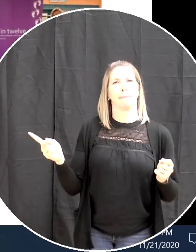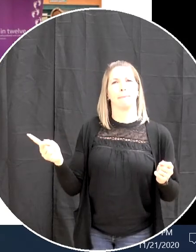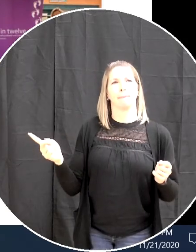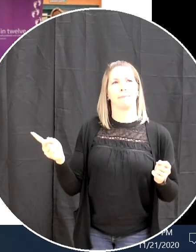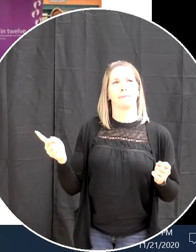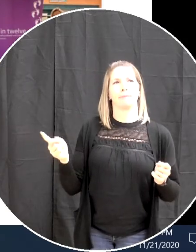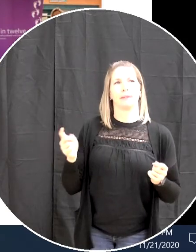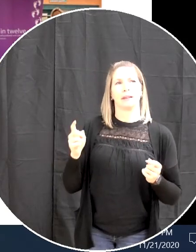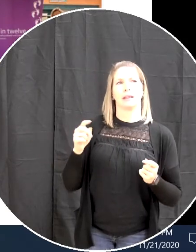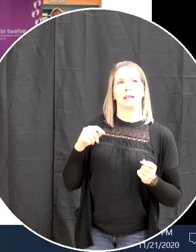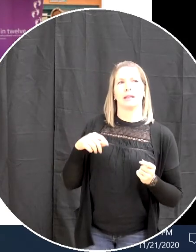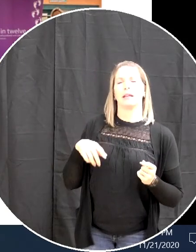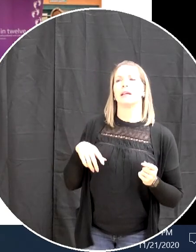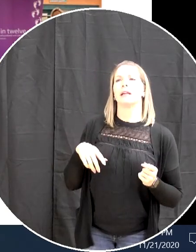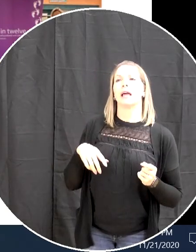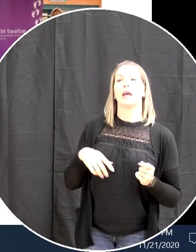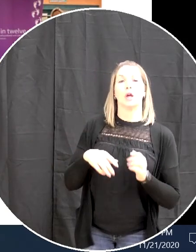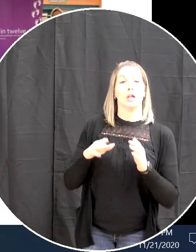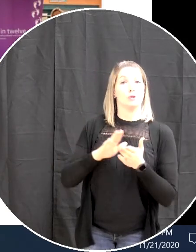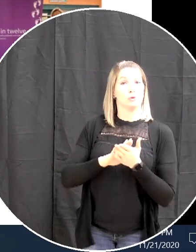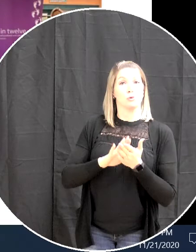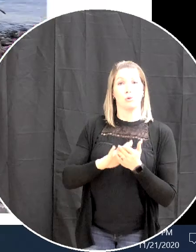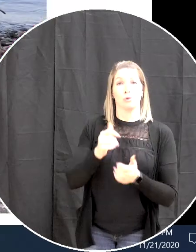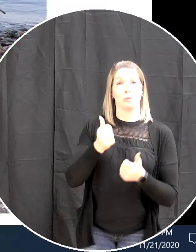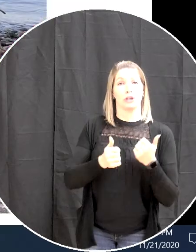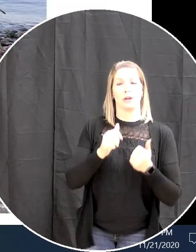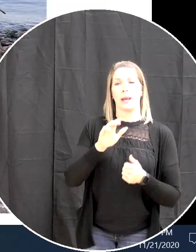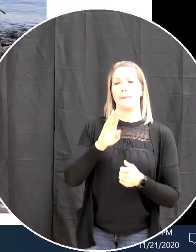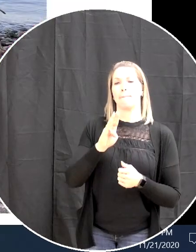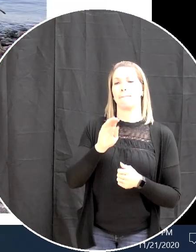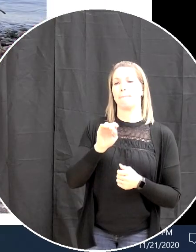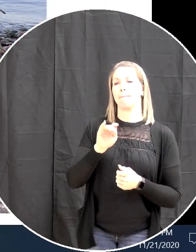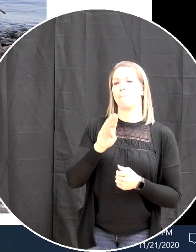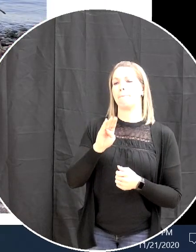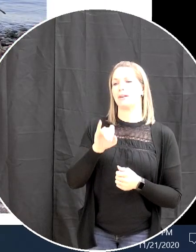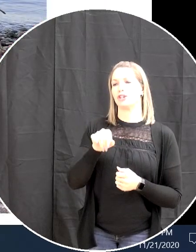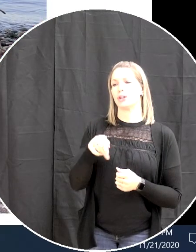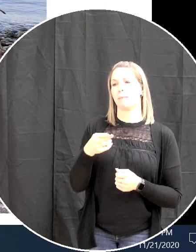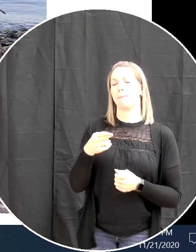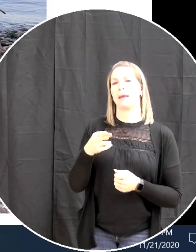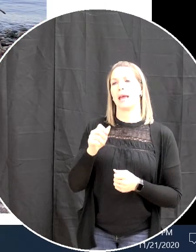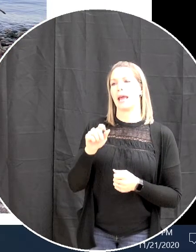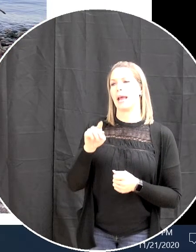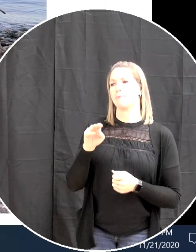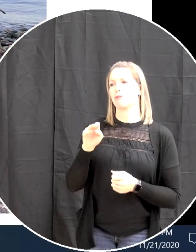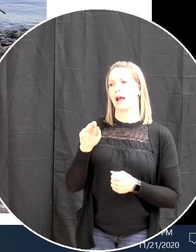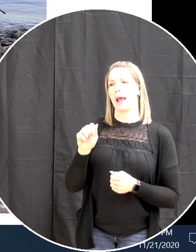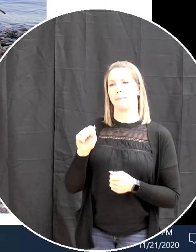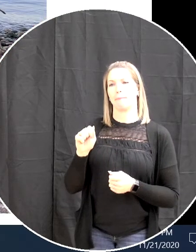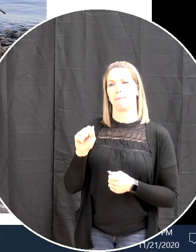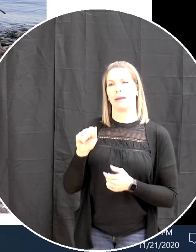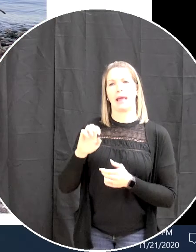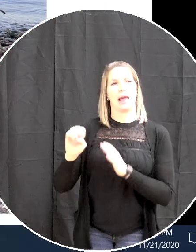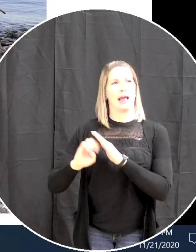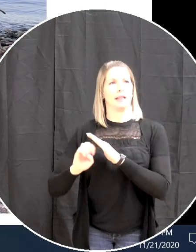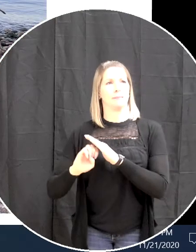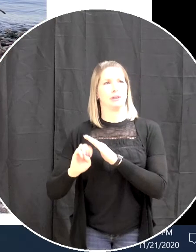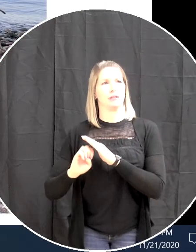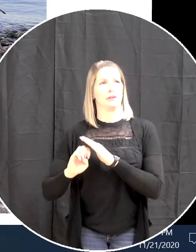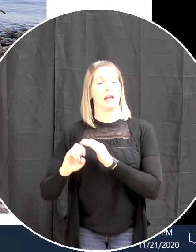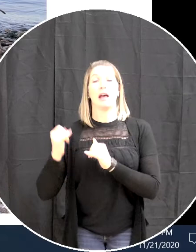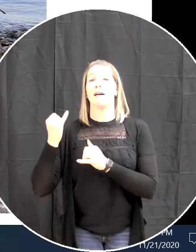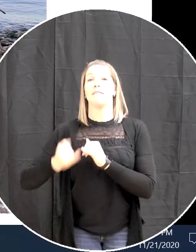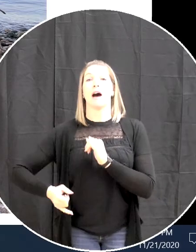from Bishop Abraham Elementary. So Chair, that sums it up with a photo from the beach in